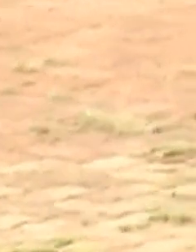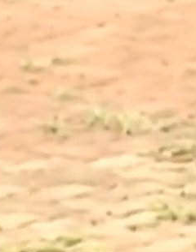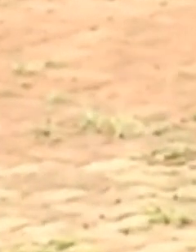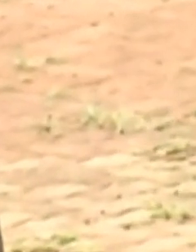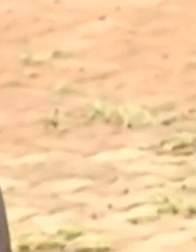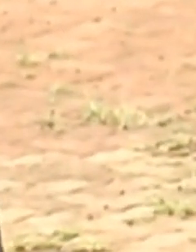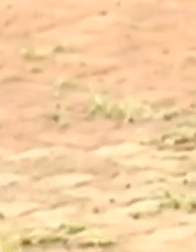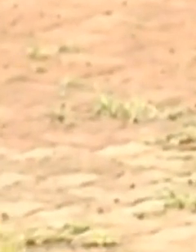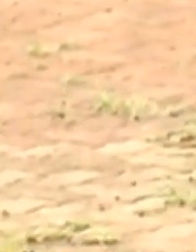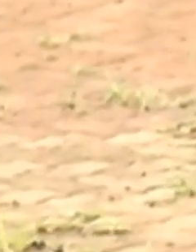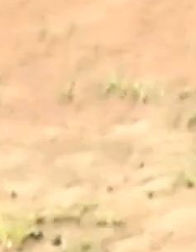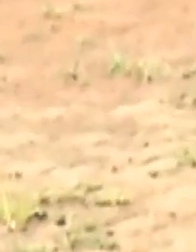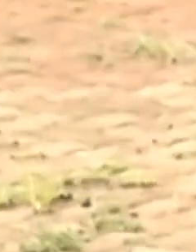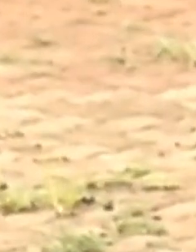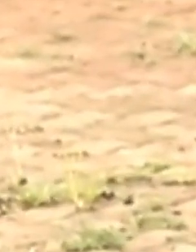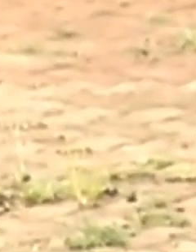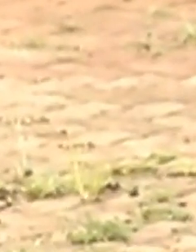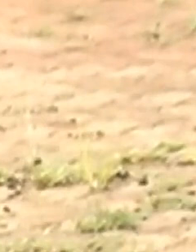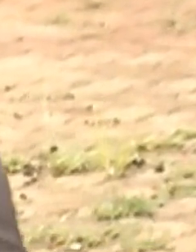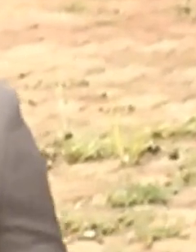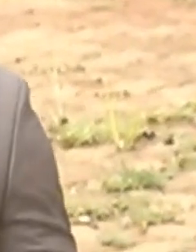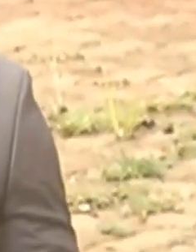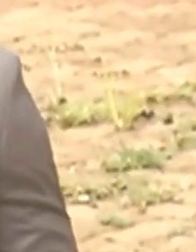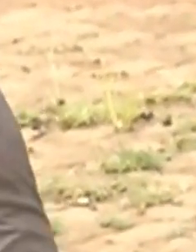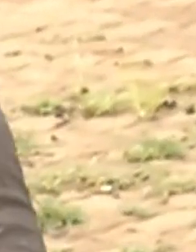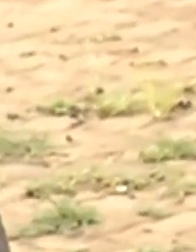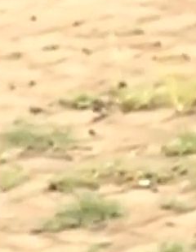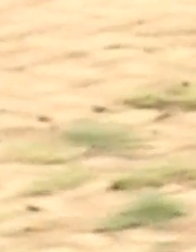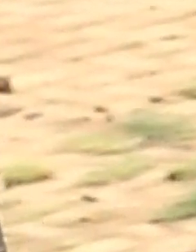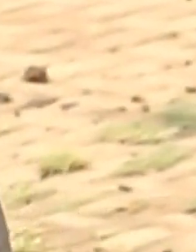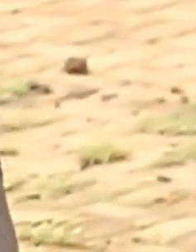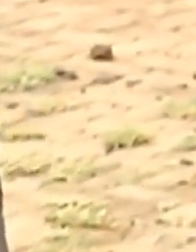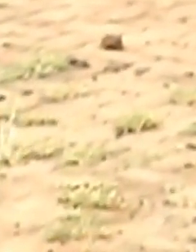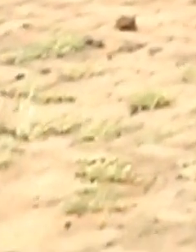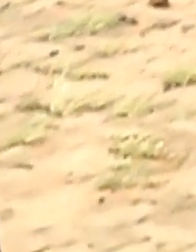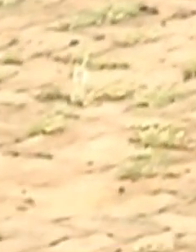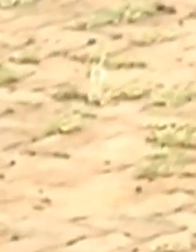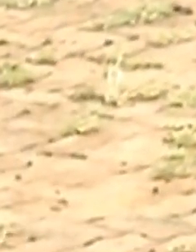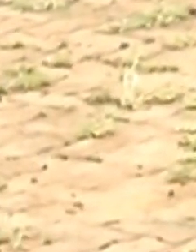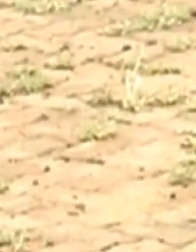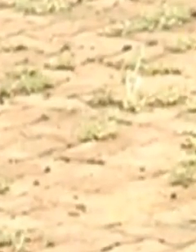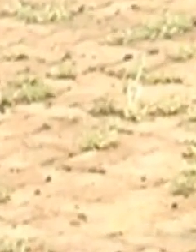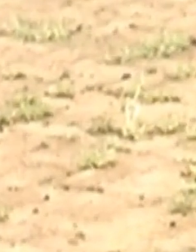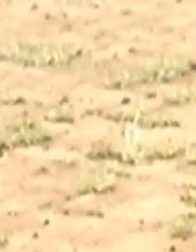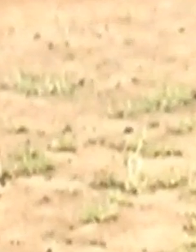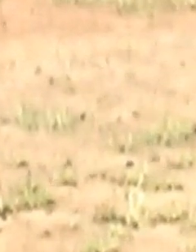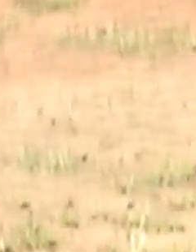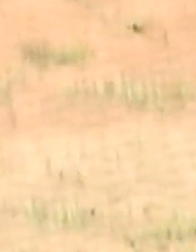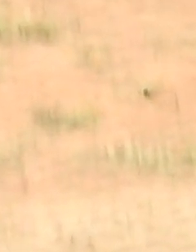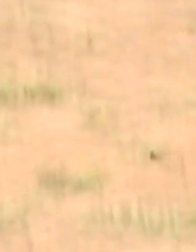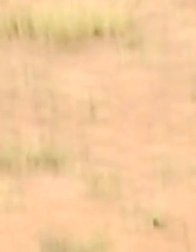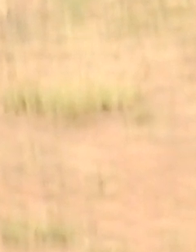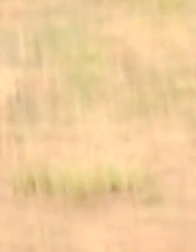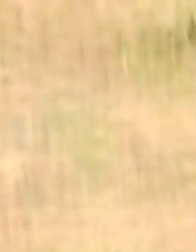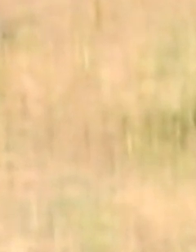This is one of 6 palaces under the amaZulu king. I'm just going to ask my colleague Ntando Mnyandu to give you a better